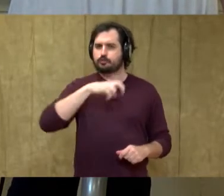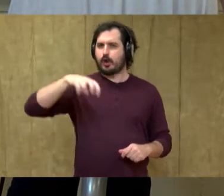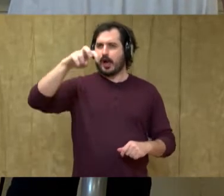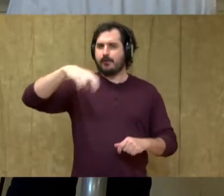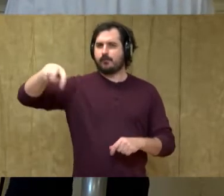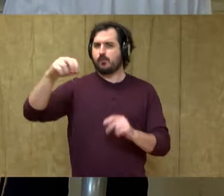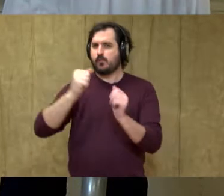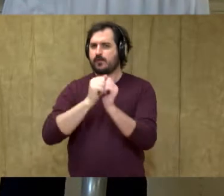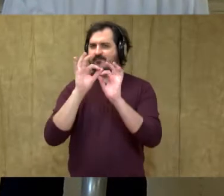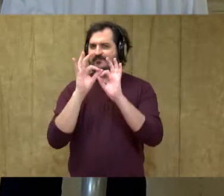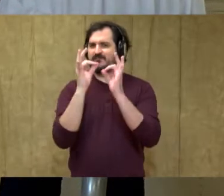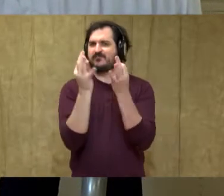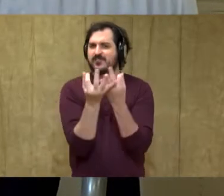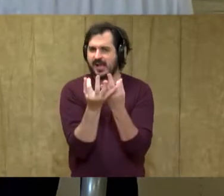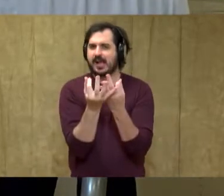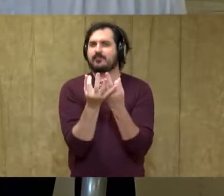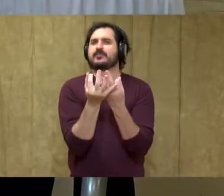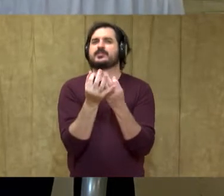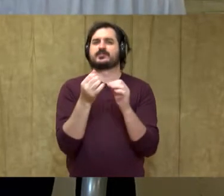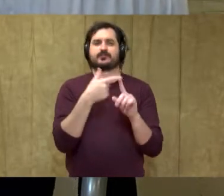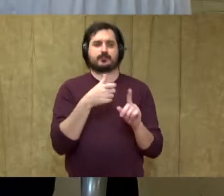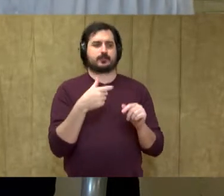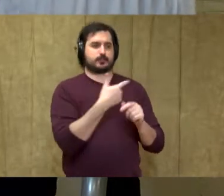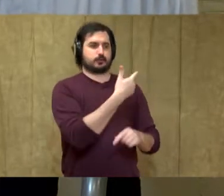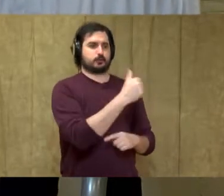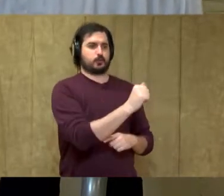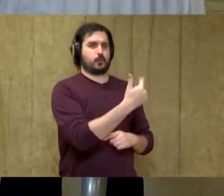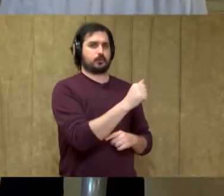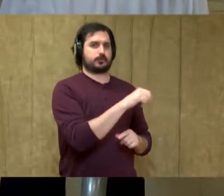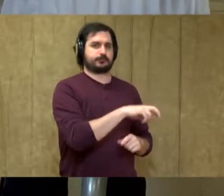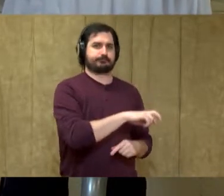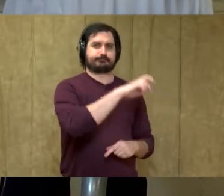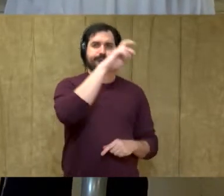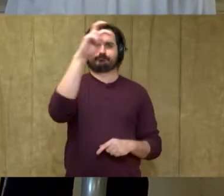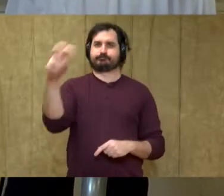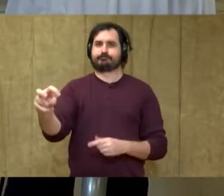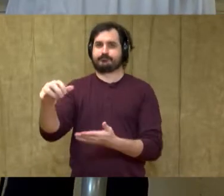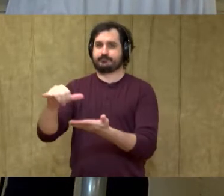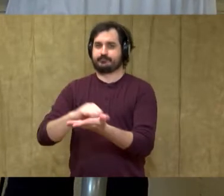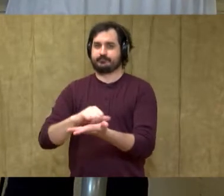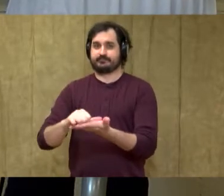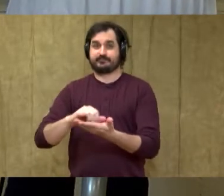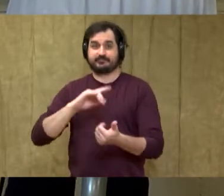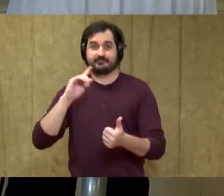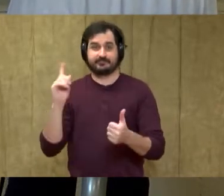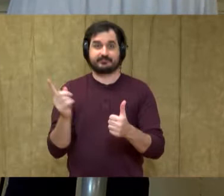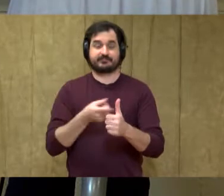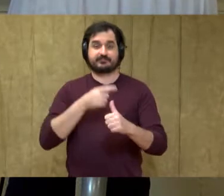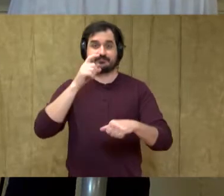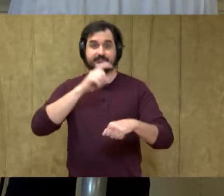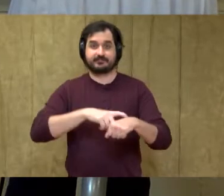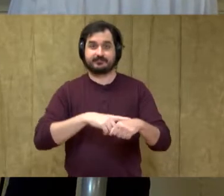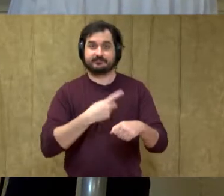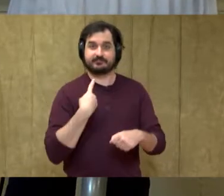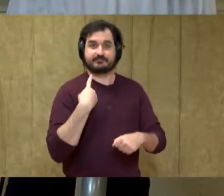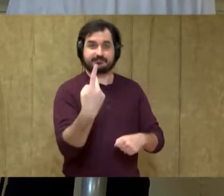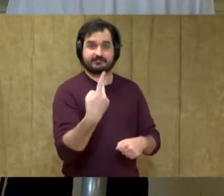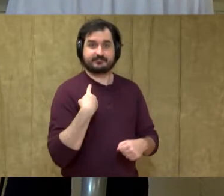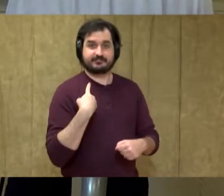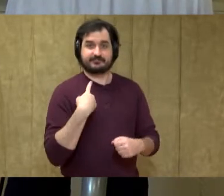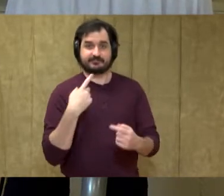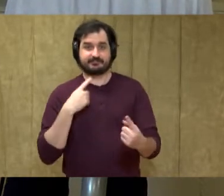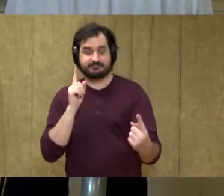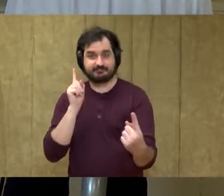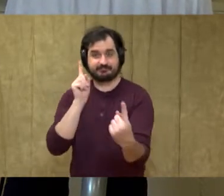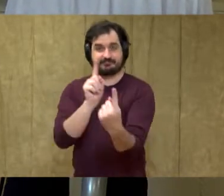first chance that I got to encounter or be with you. That was my first time being with you. That was